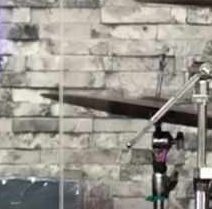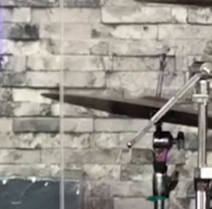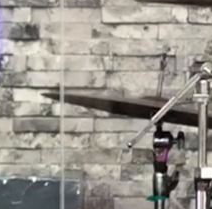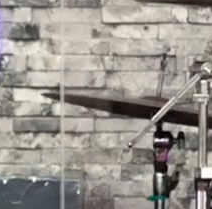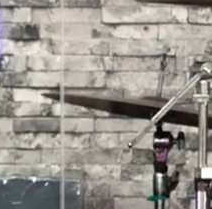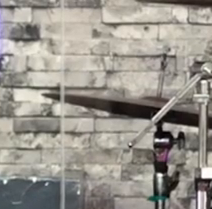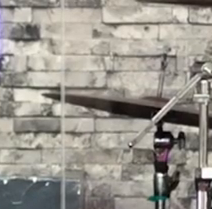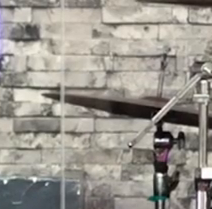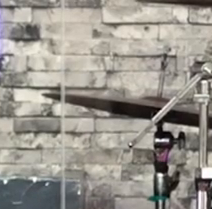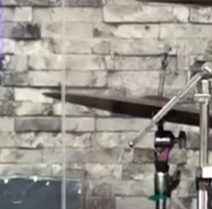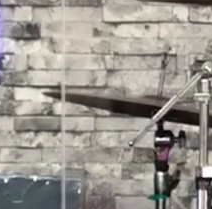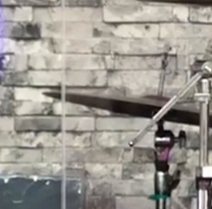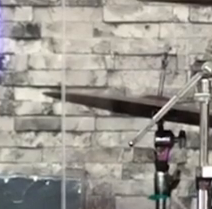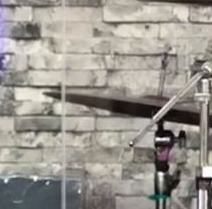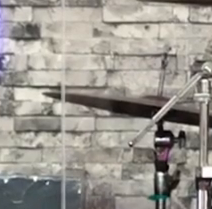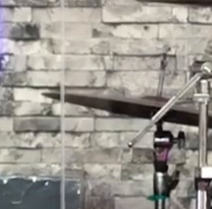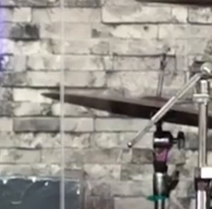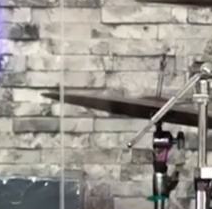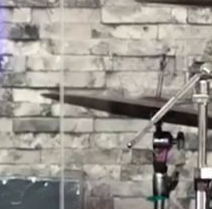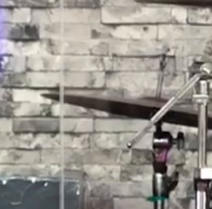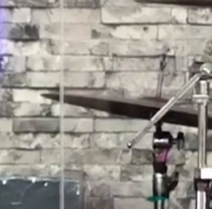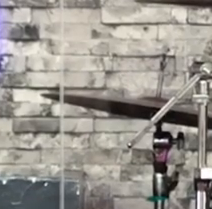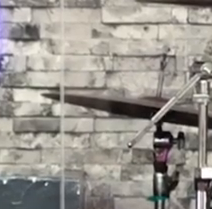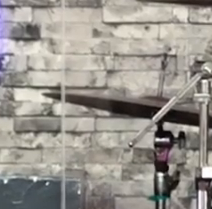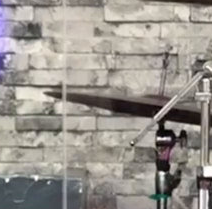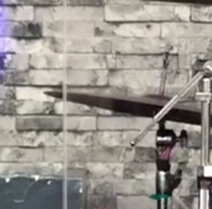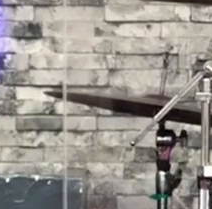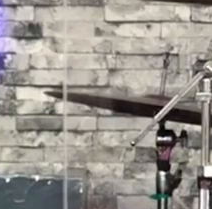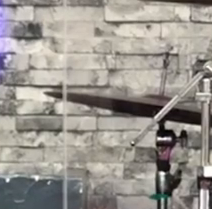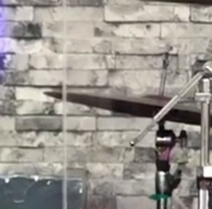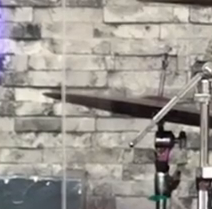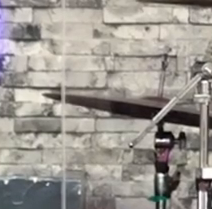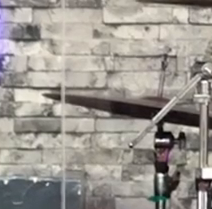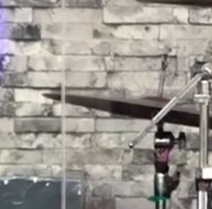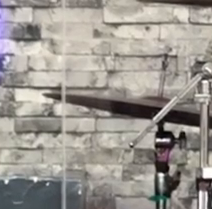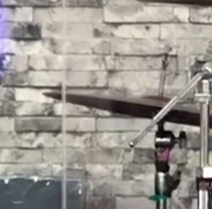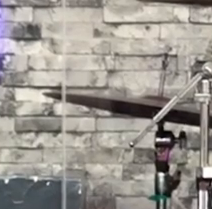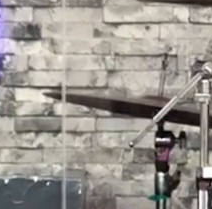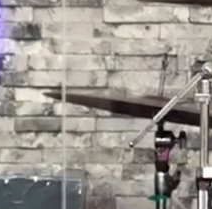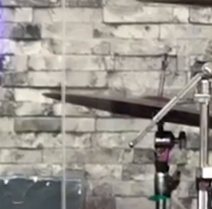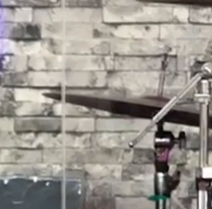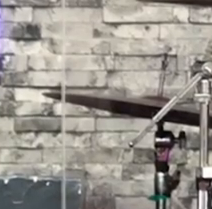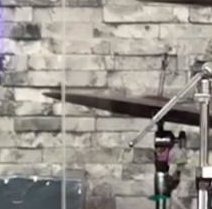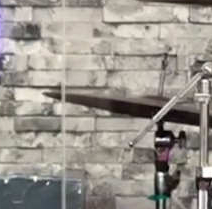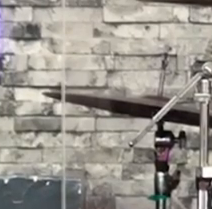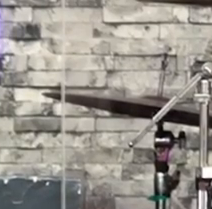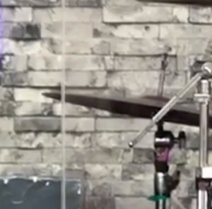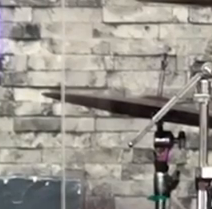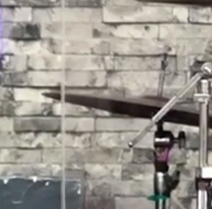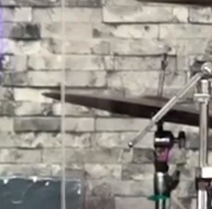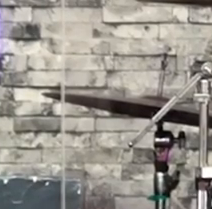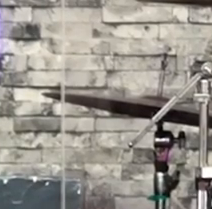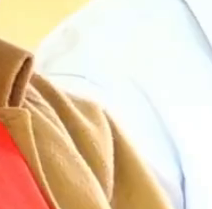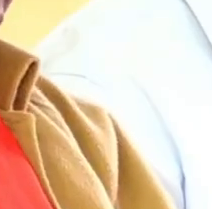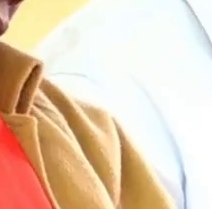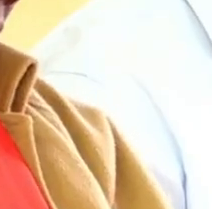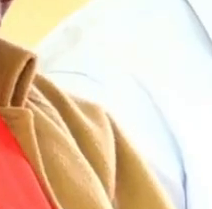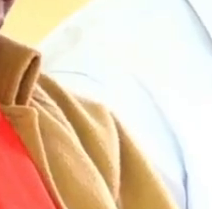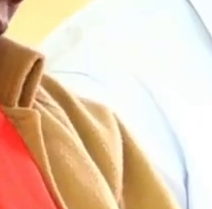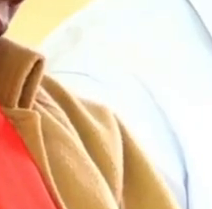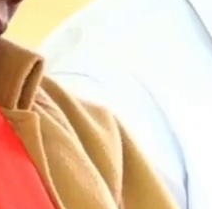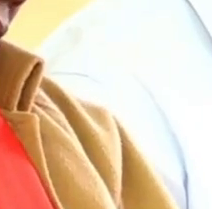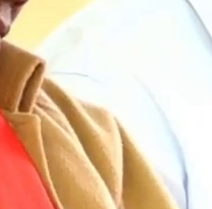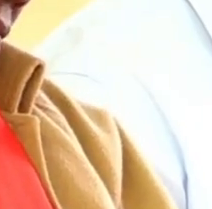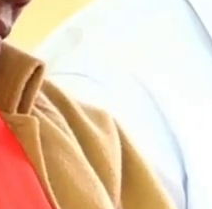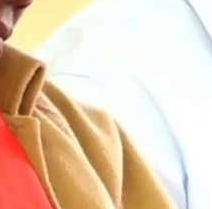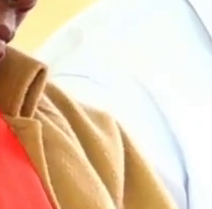promise. So that's the first promise, is for the seed of God. The second reason why you